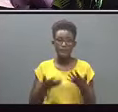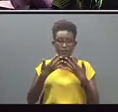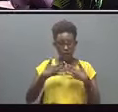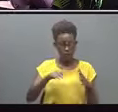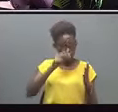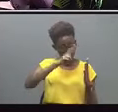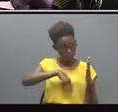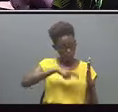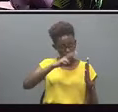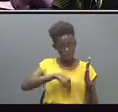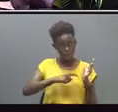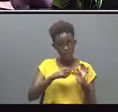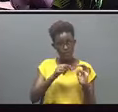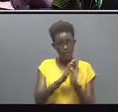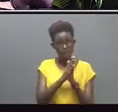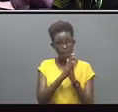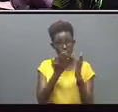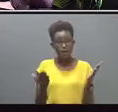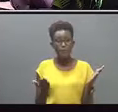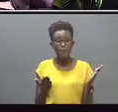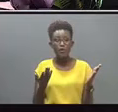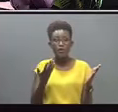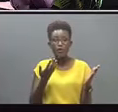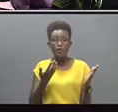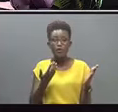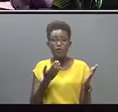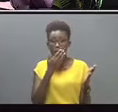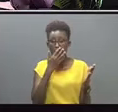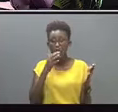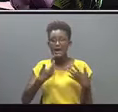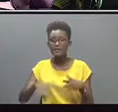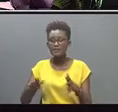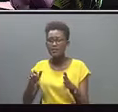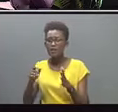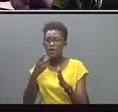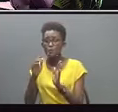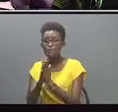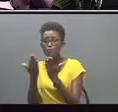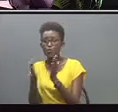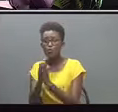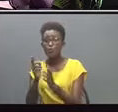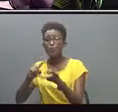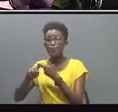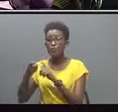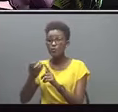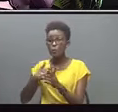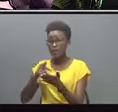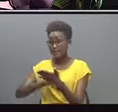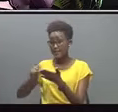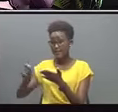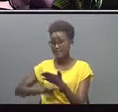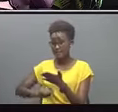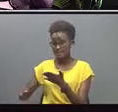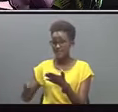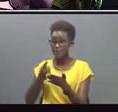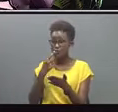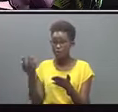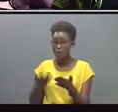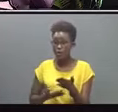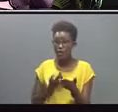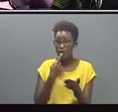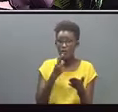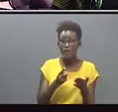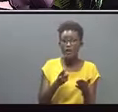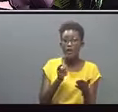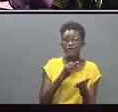from a friend of mine's book called Professor Mbiti said, the spirits, you know, that in